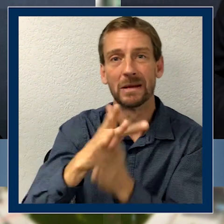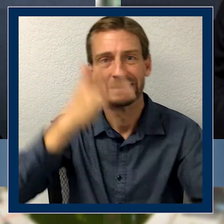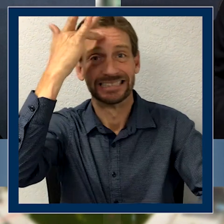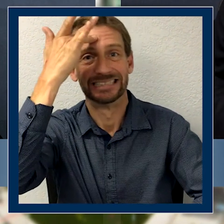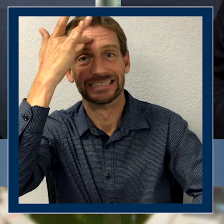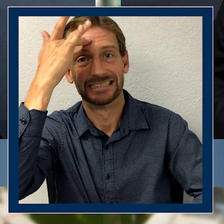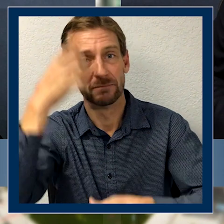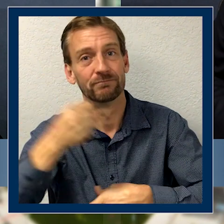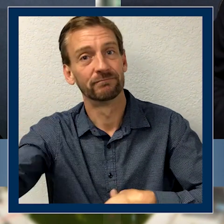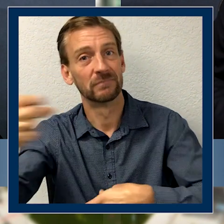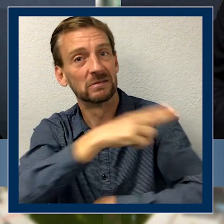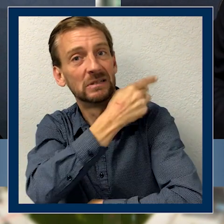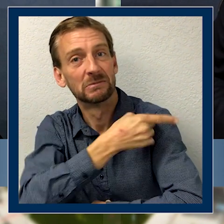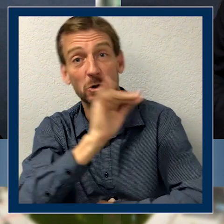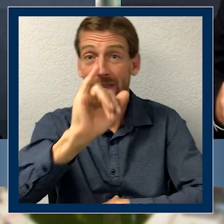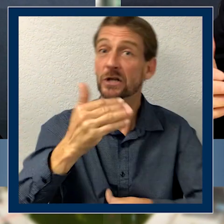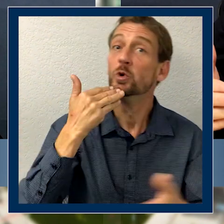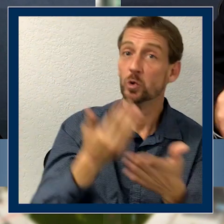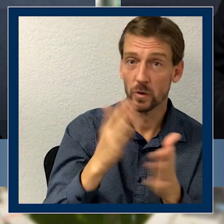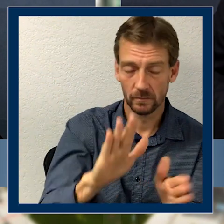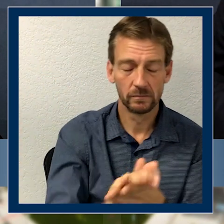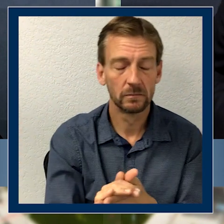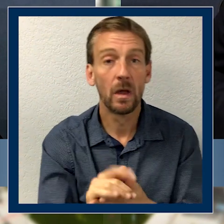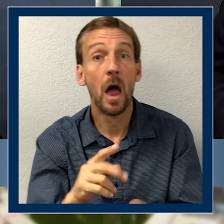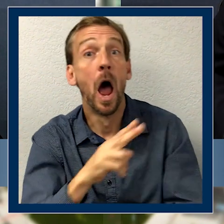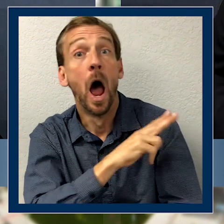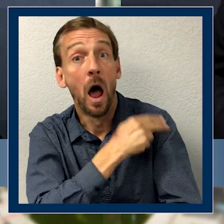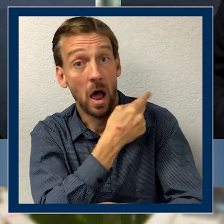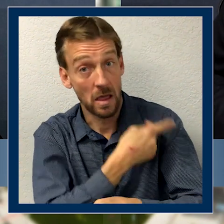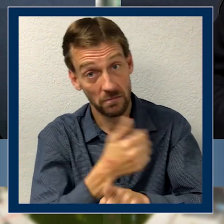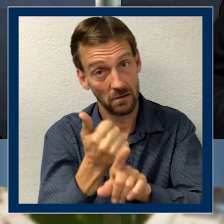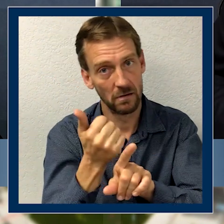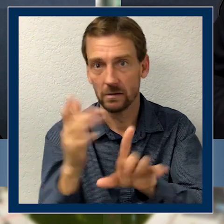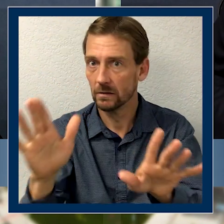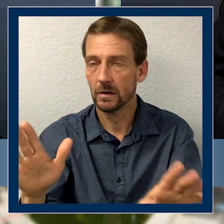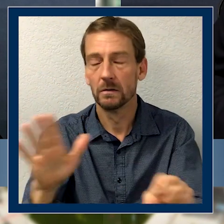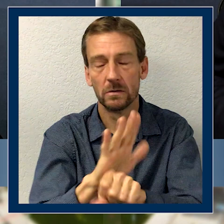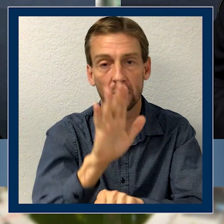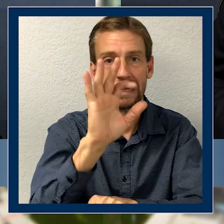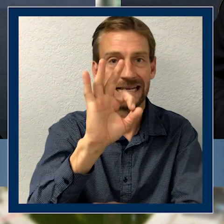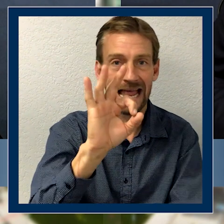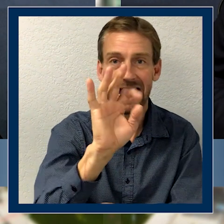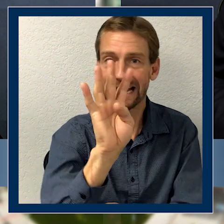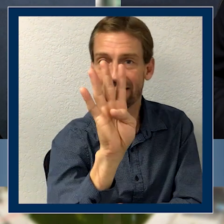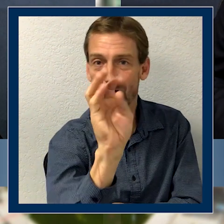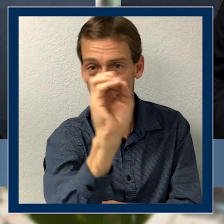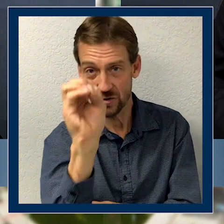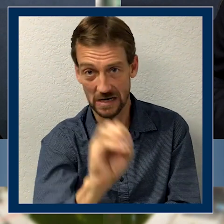So that's a good thing. But the hospital is incredibly full right now. We are at